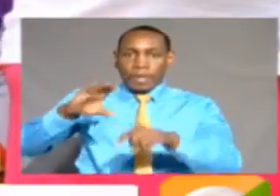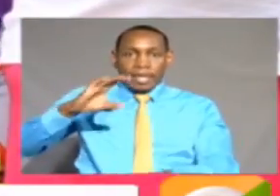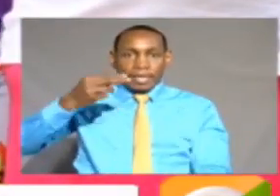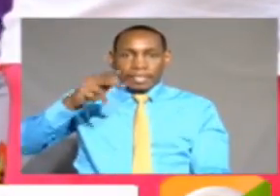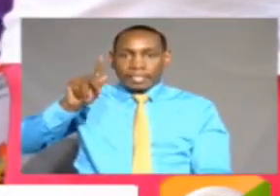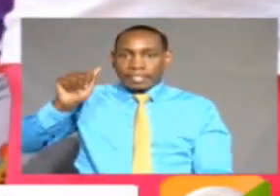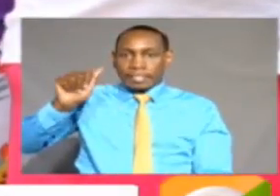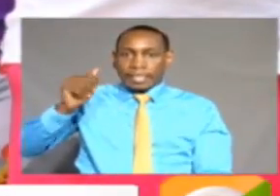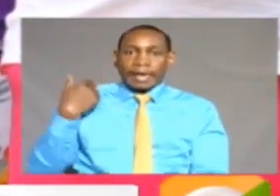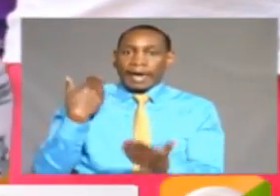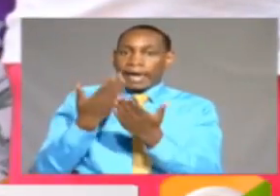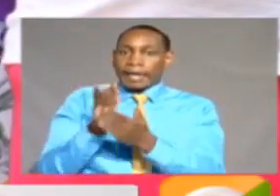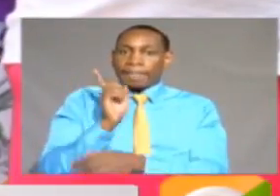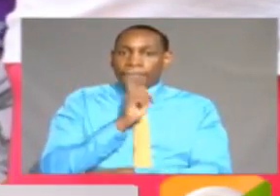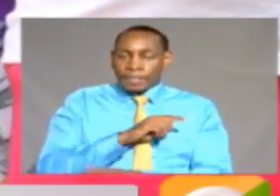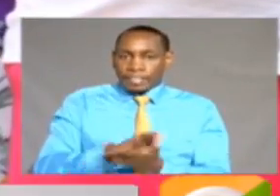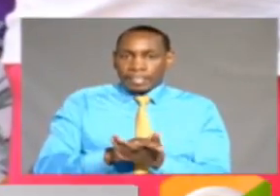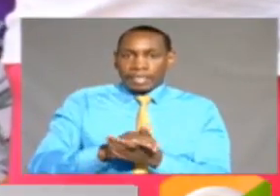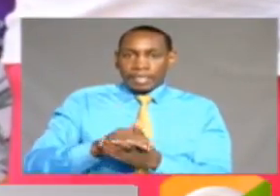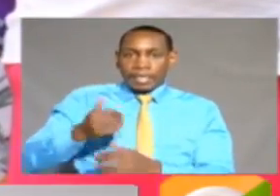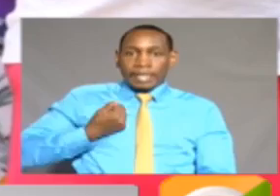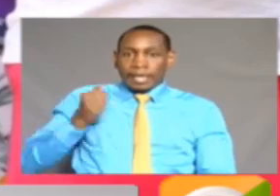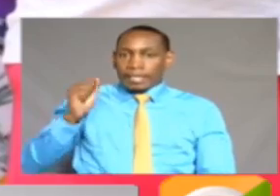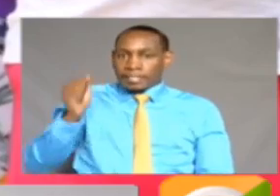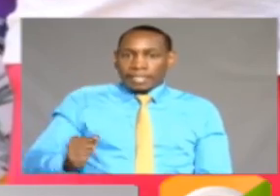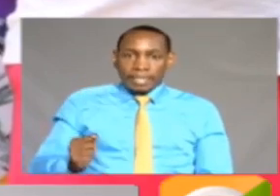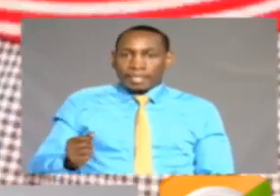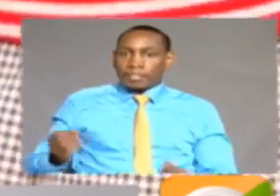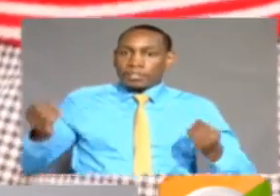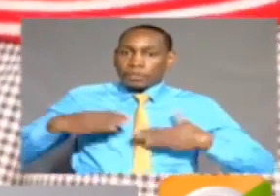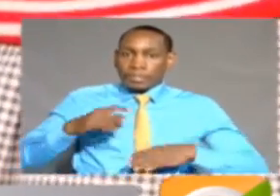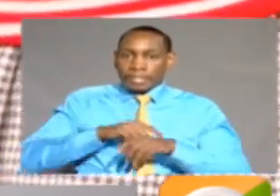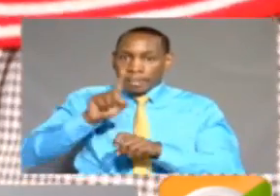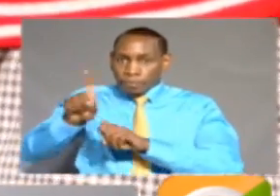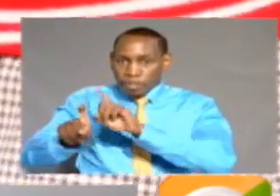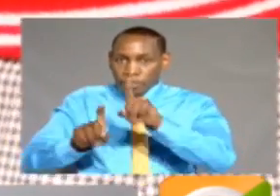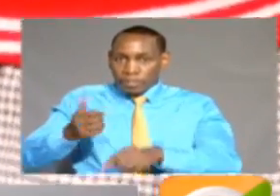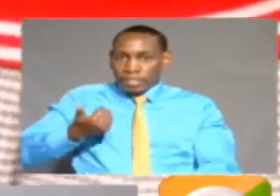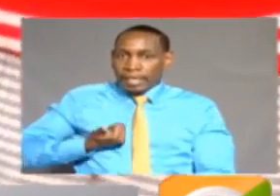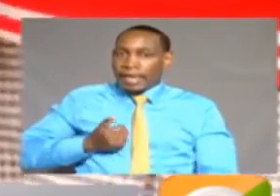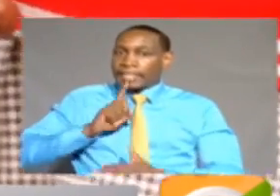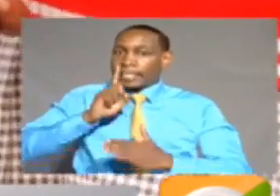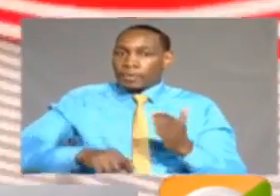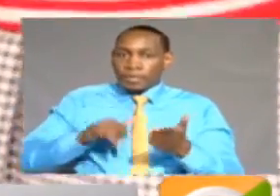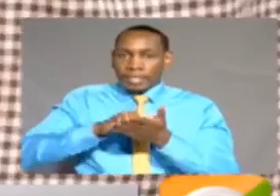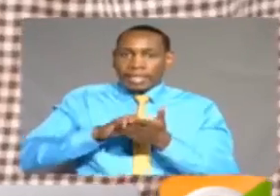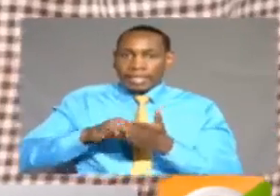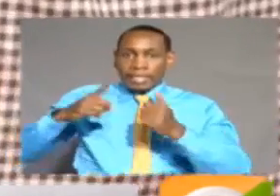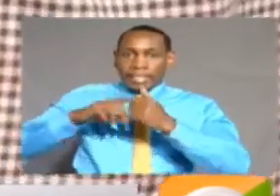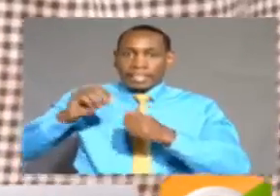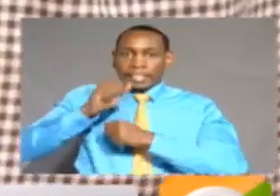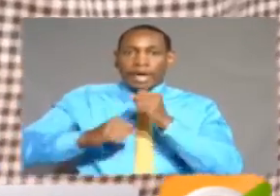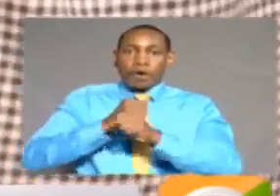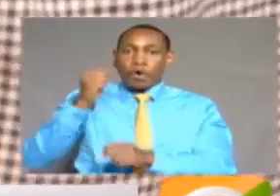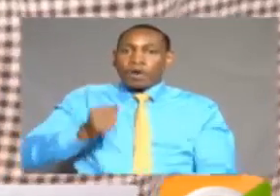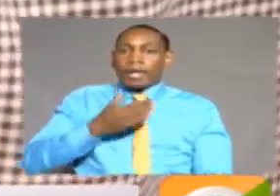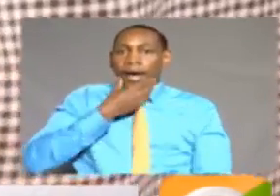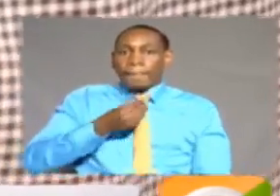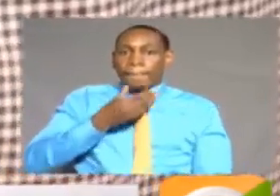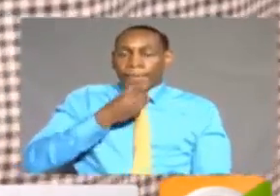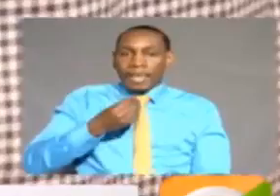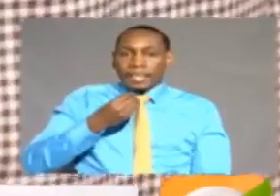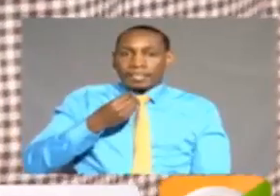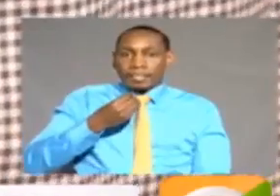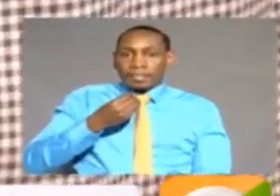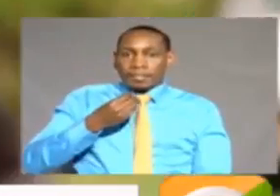their destination. Granddaughter was troubled. Upon inquiring, the girl revealed that the 60-year-old man was